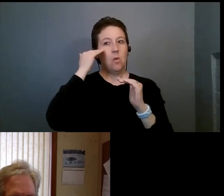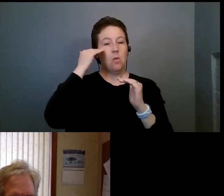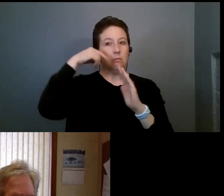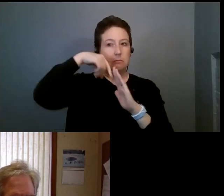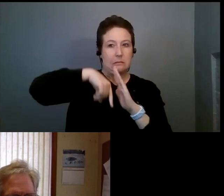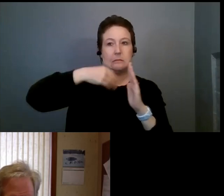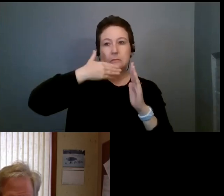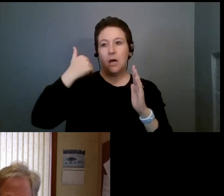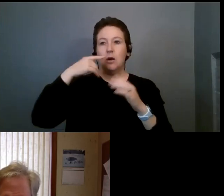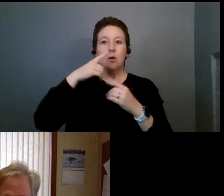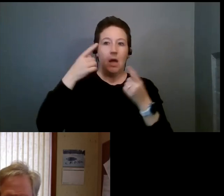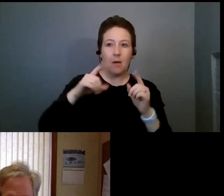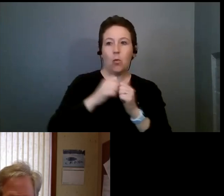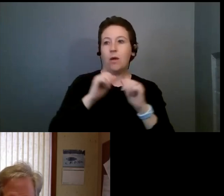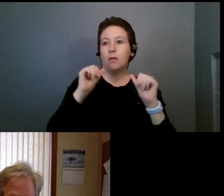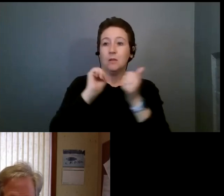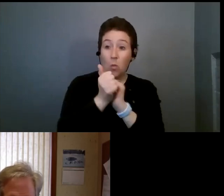athletics very soon.